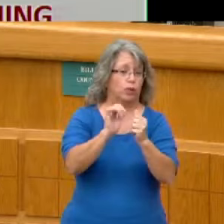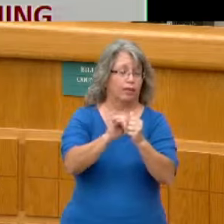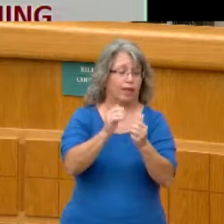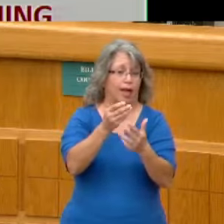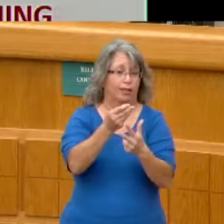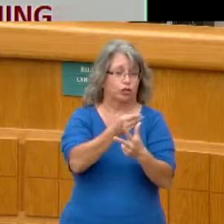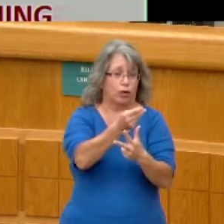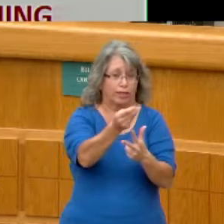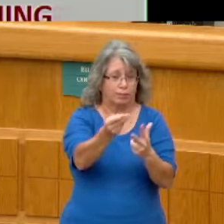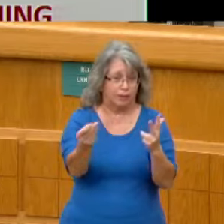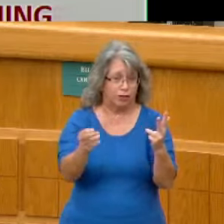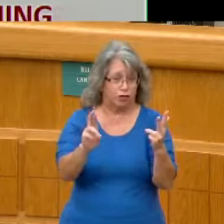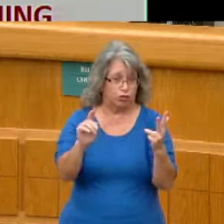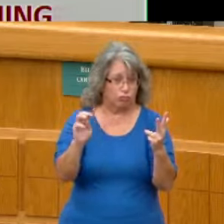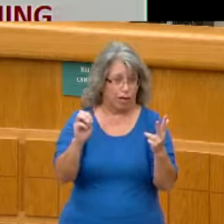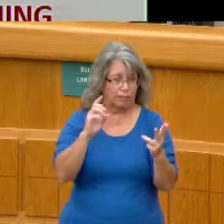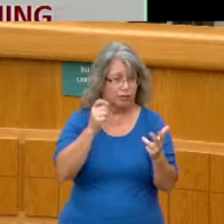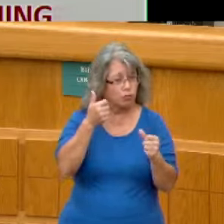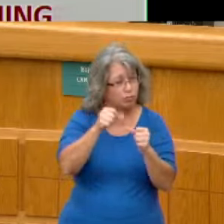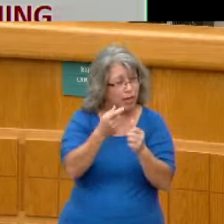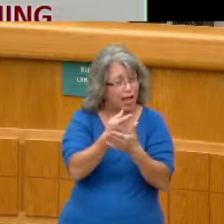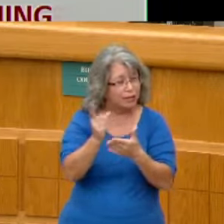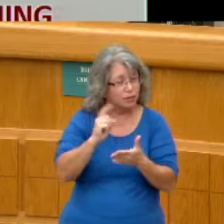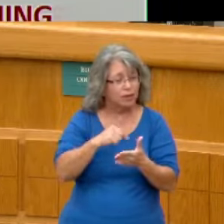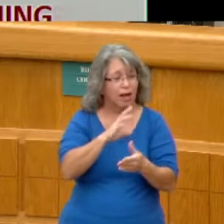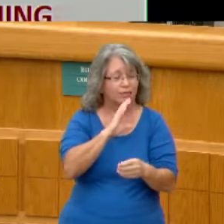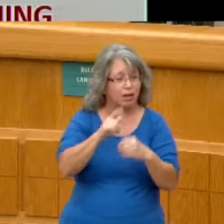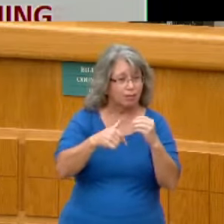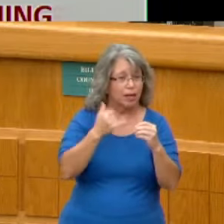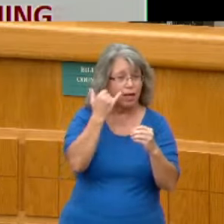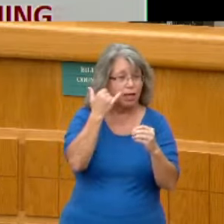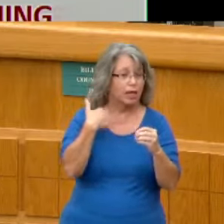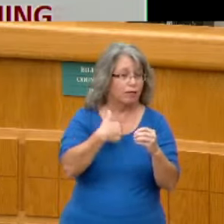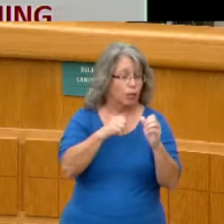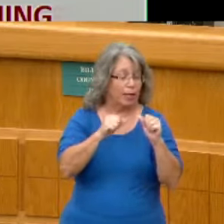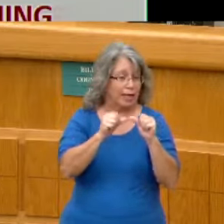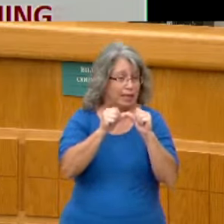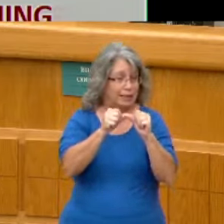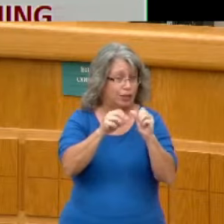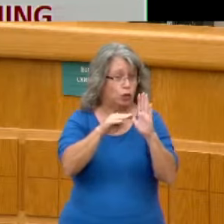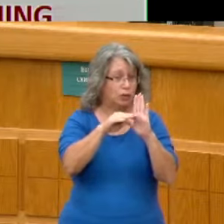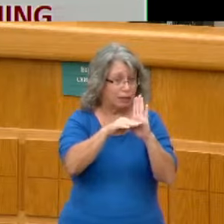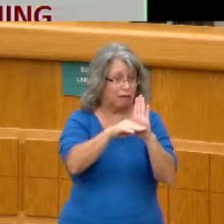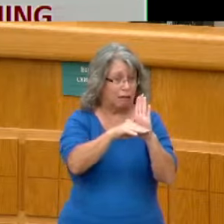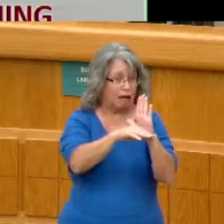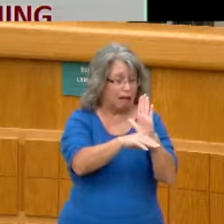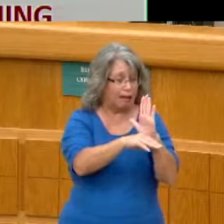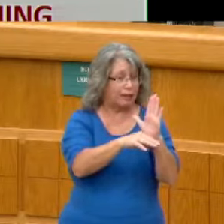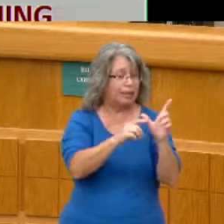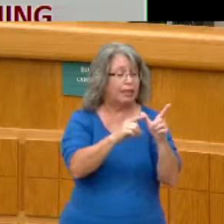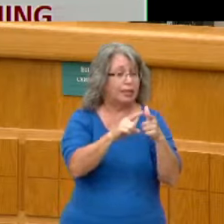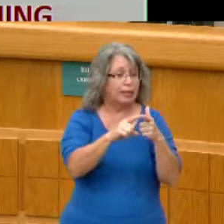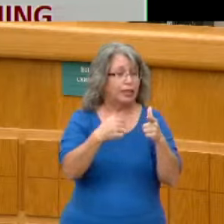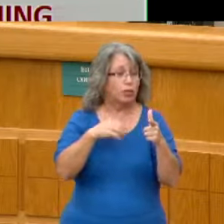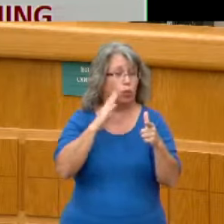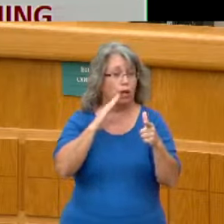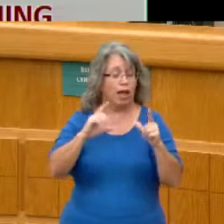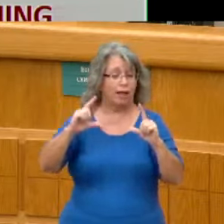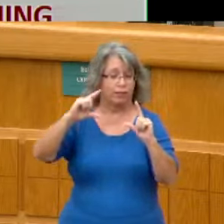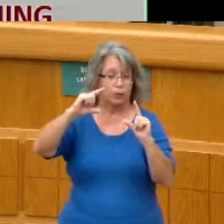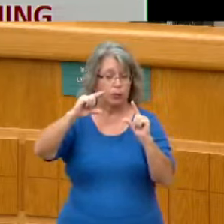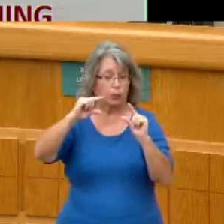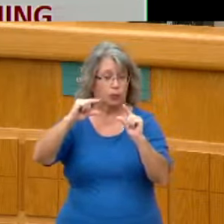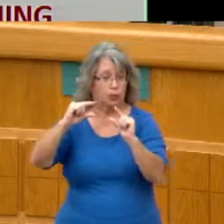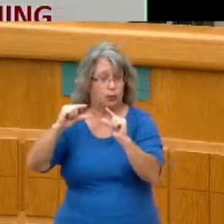about that if we can keep on the same track and keep declining, that will have a narrow wave, and the narrower the wave, the